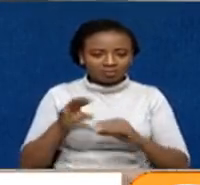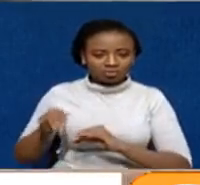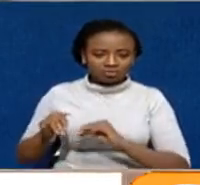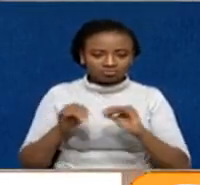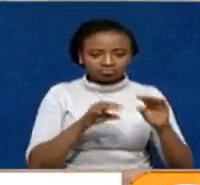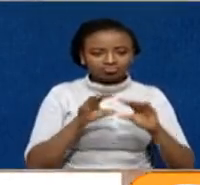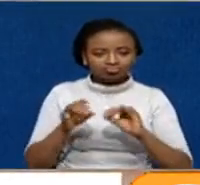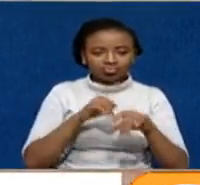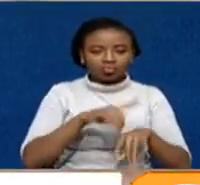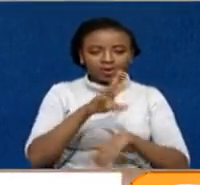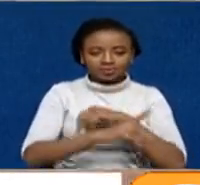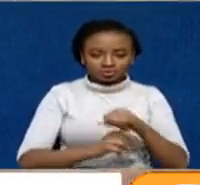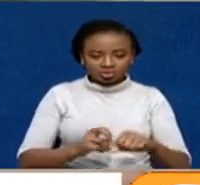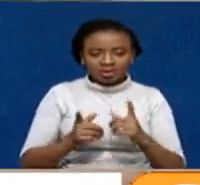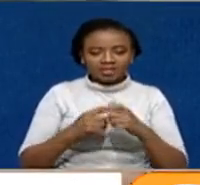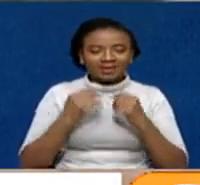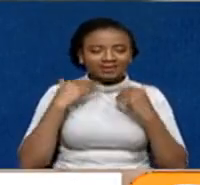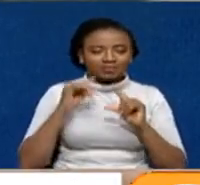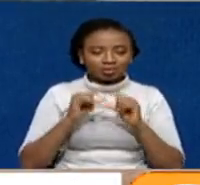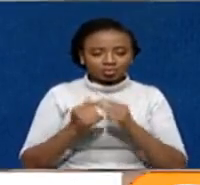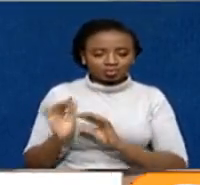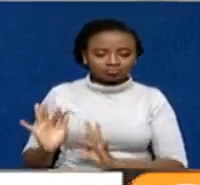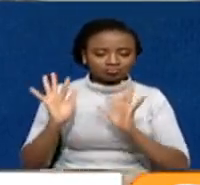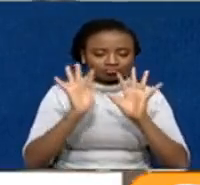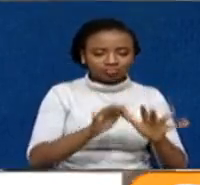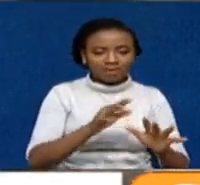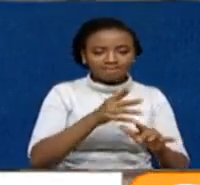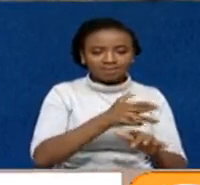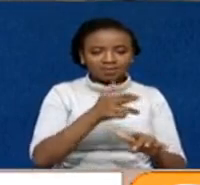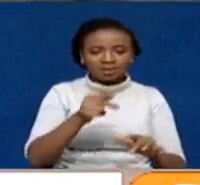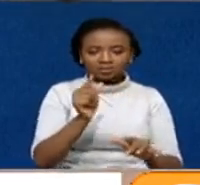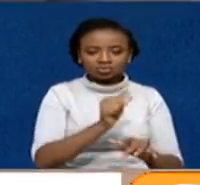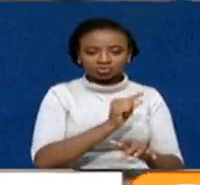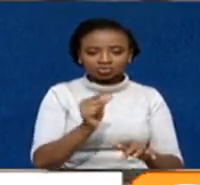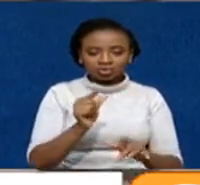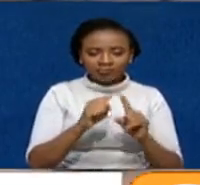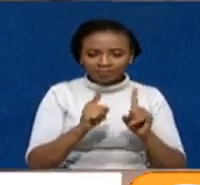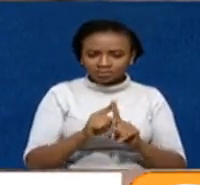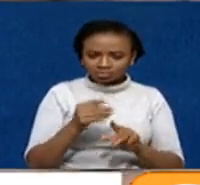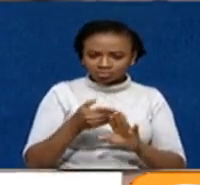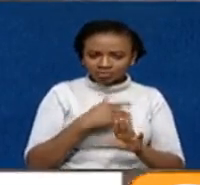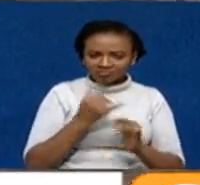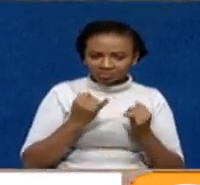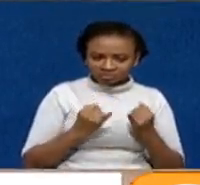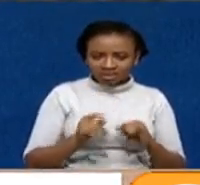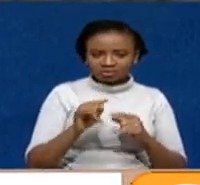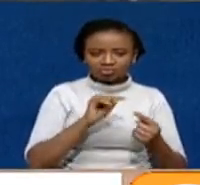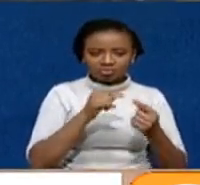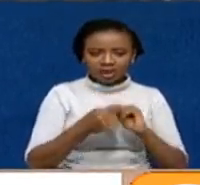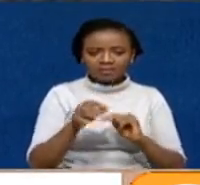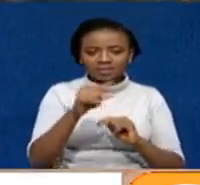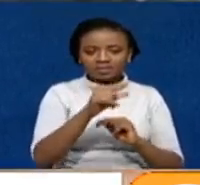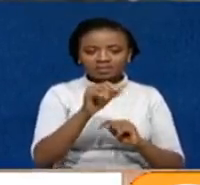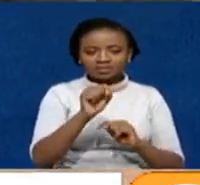conservancy when they were attacked. Sources said the bandits had only a short while earlier attempted to attack the GSU